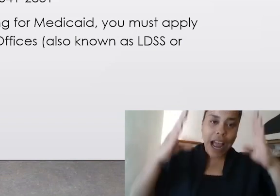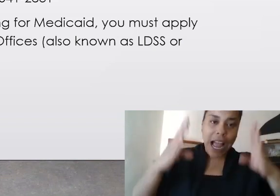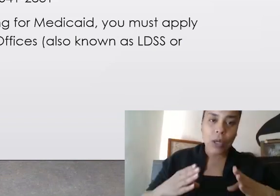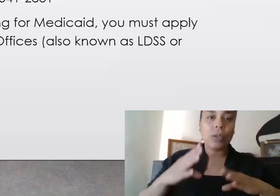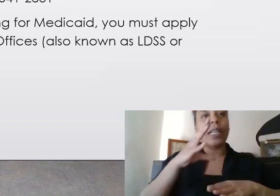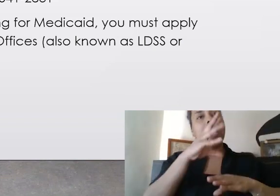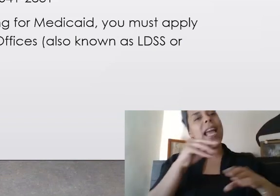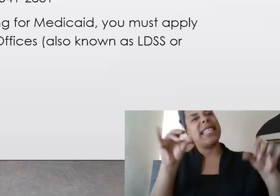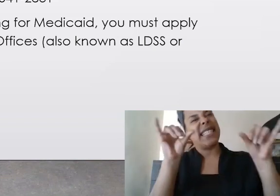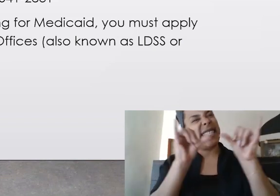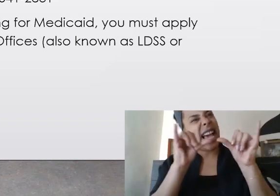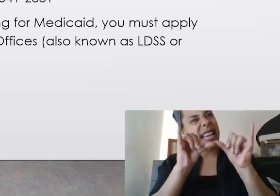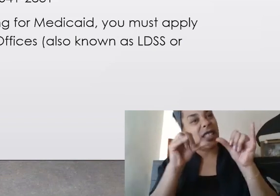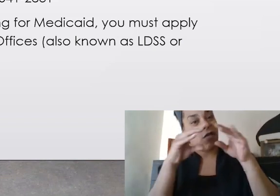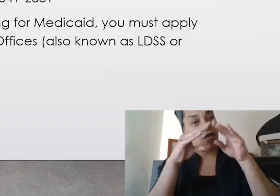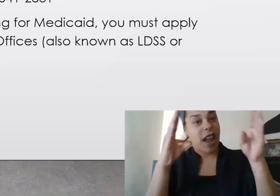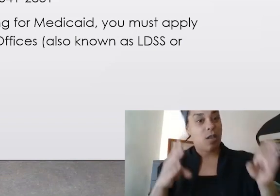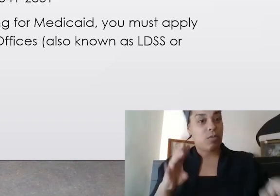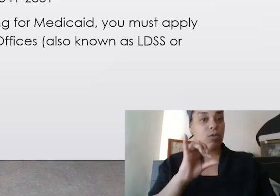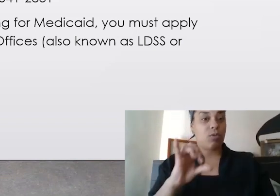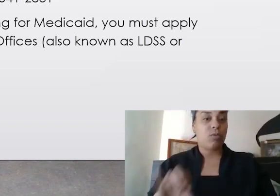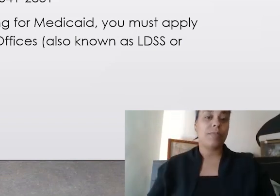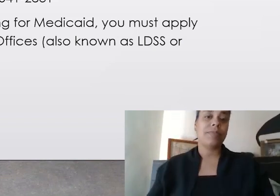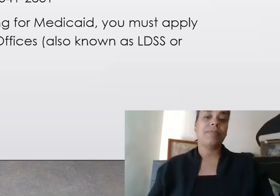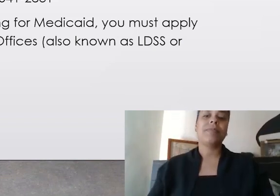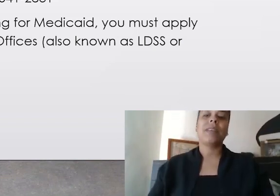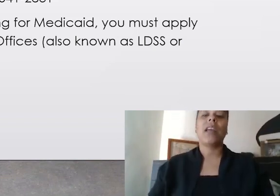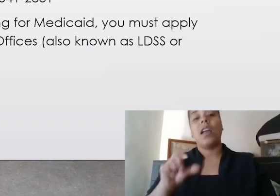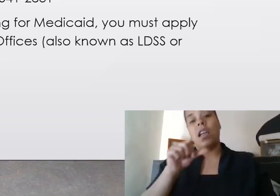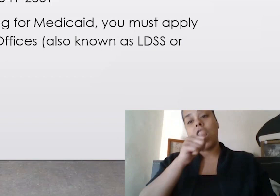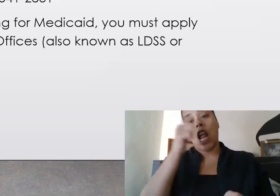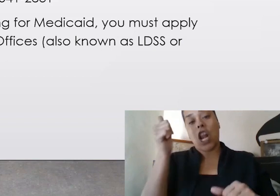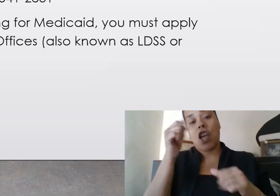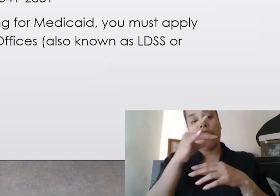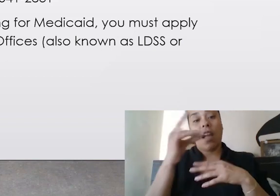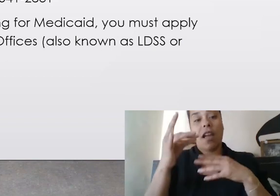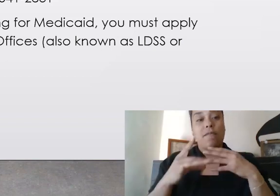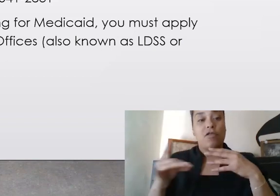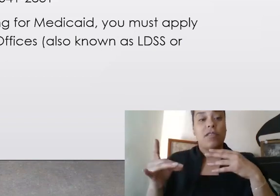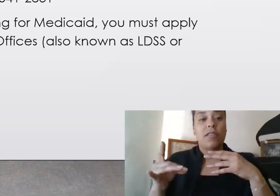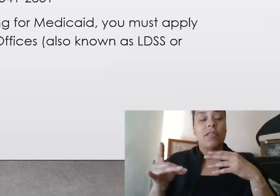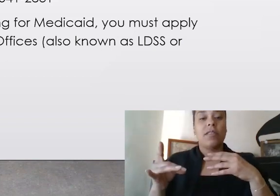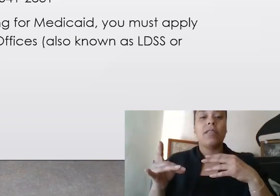size. Another option, because we are